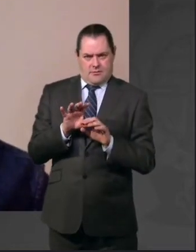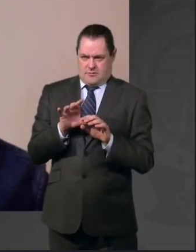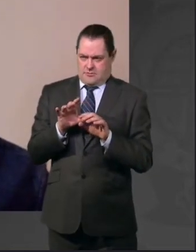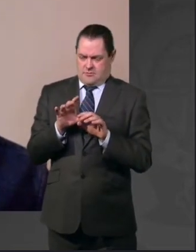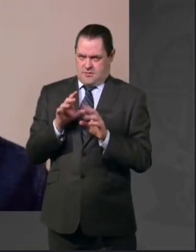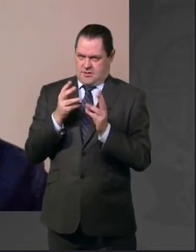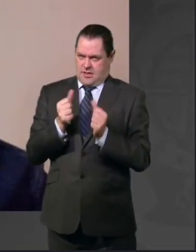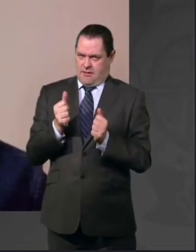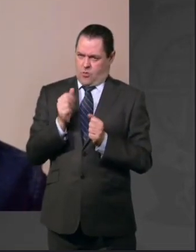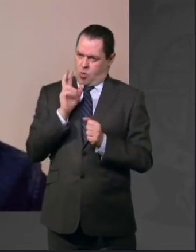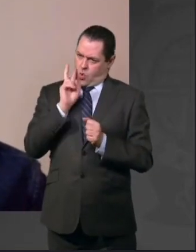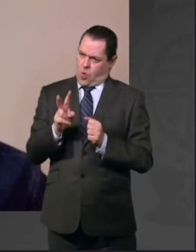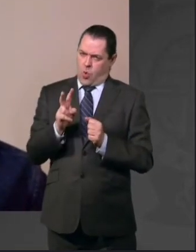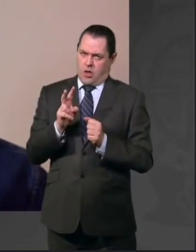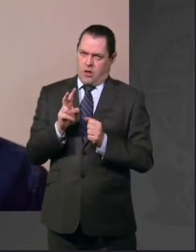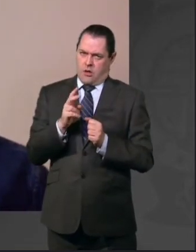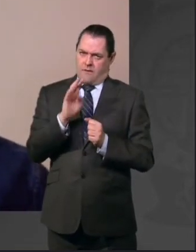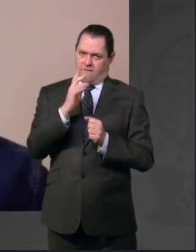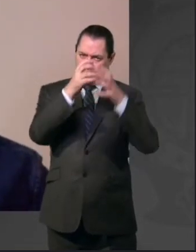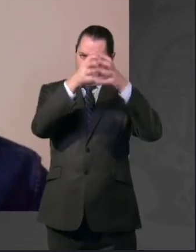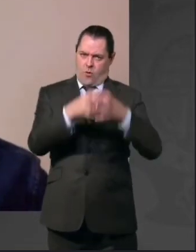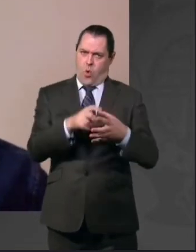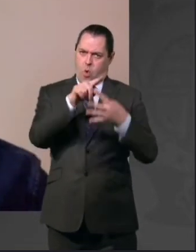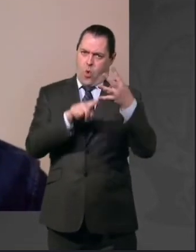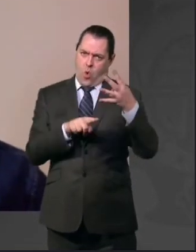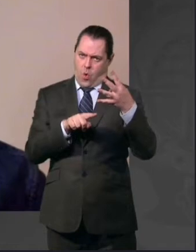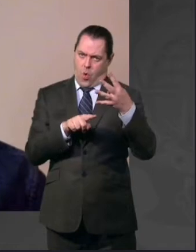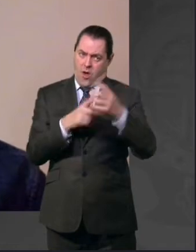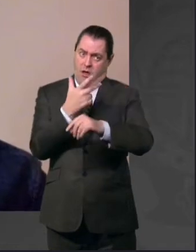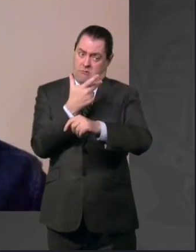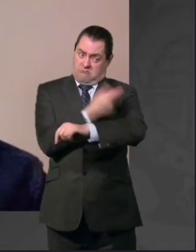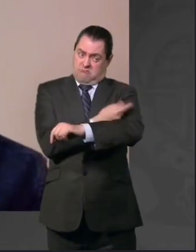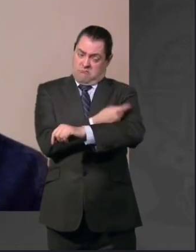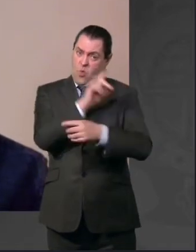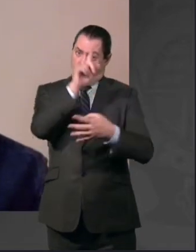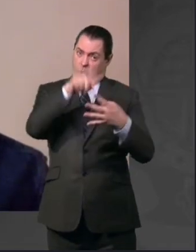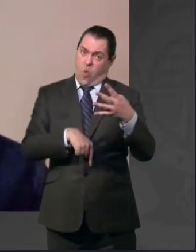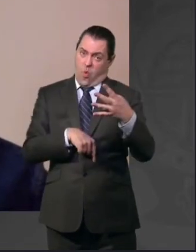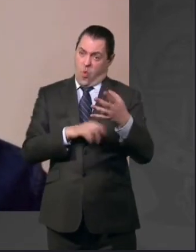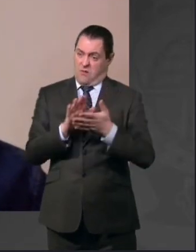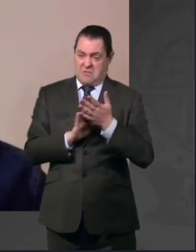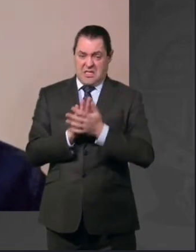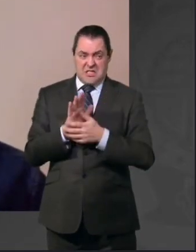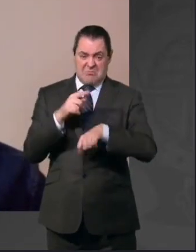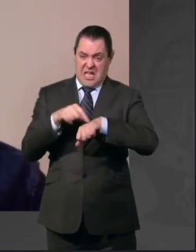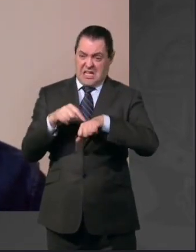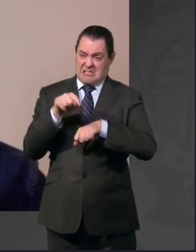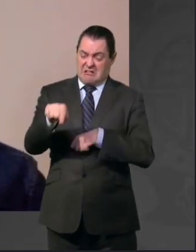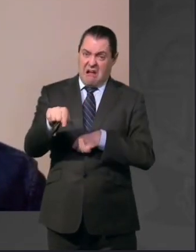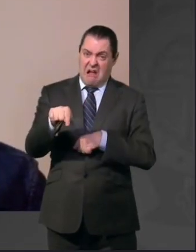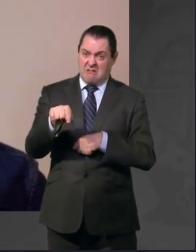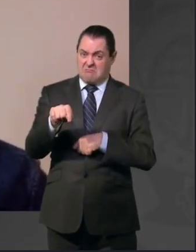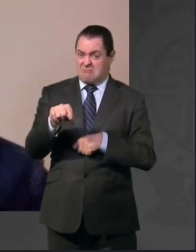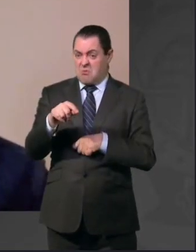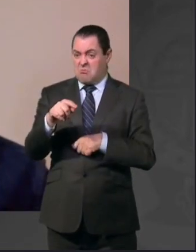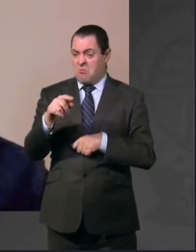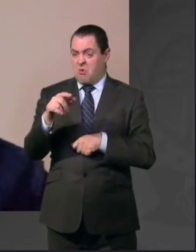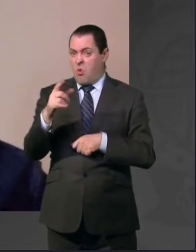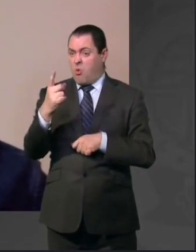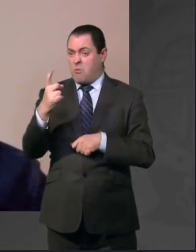quite soon, then life could return to normal by Easter, maybe a month or two after that. But scientists this week have been very, very strongly